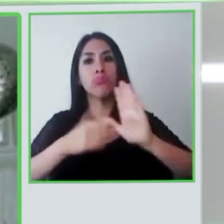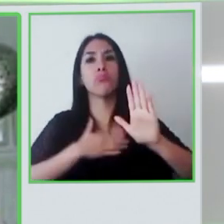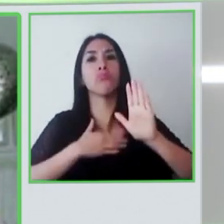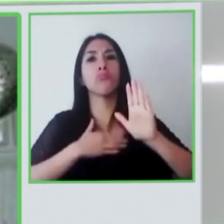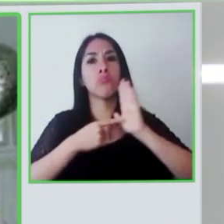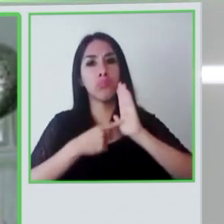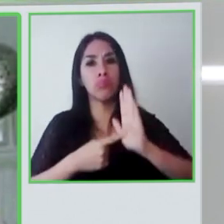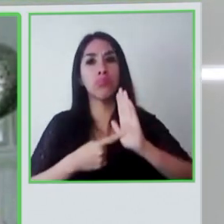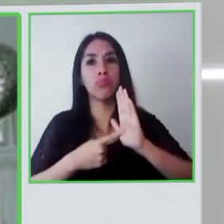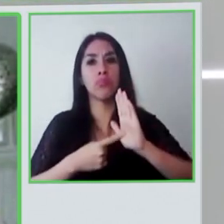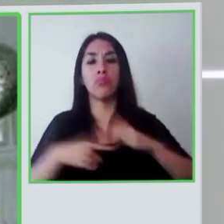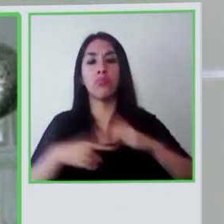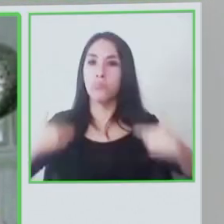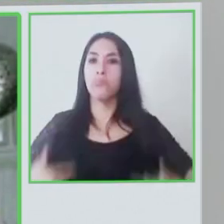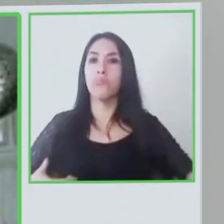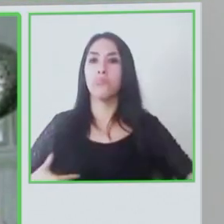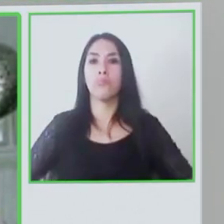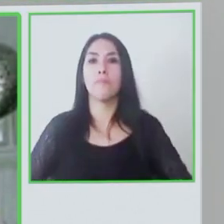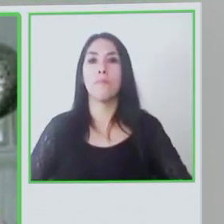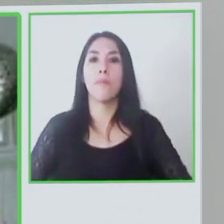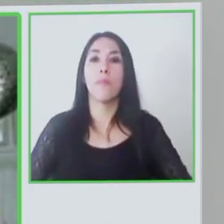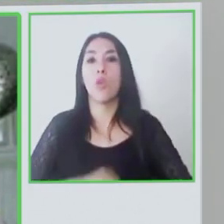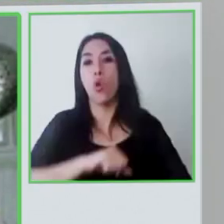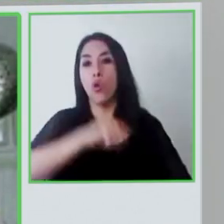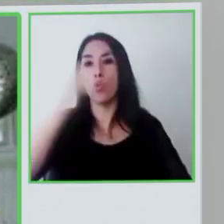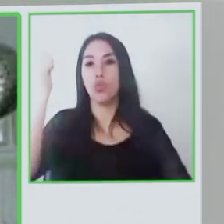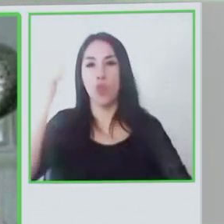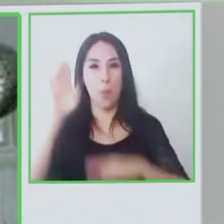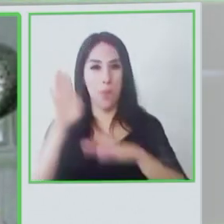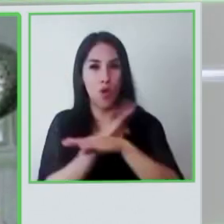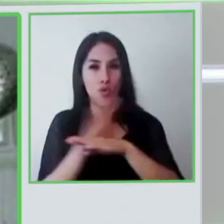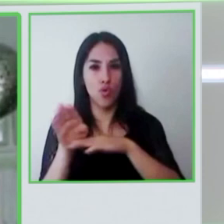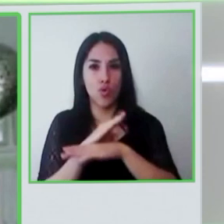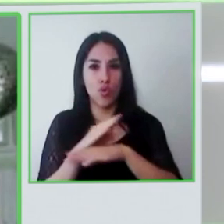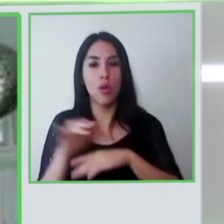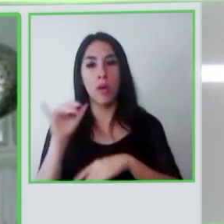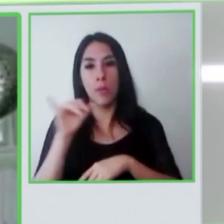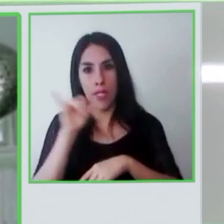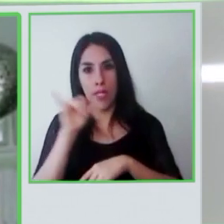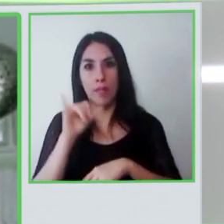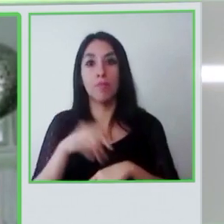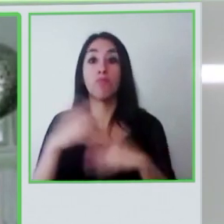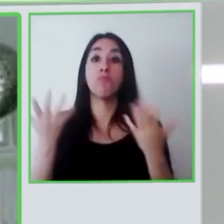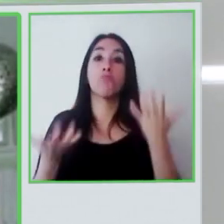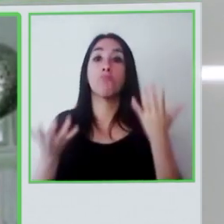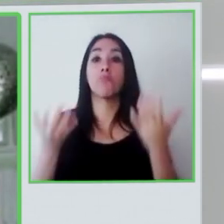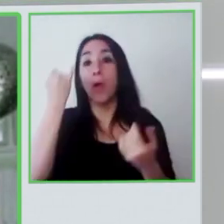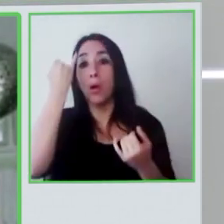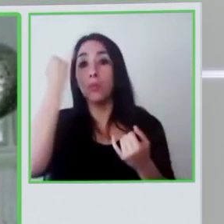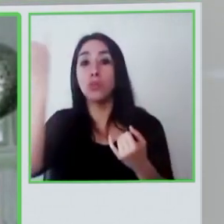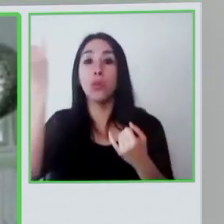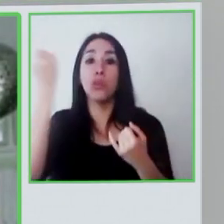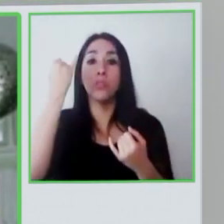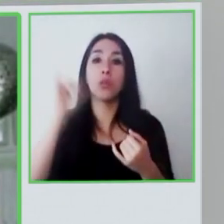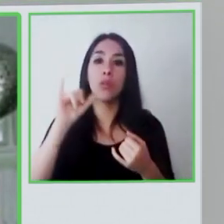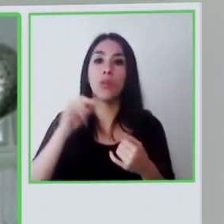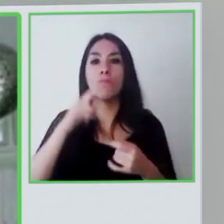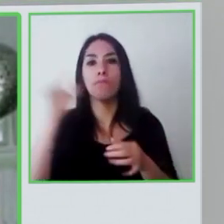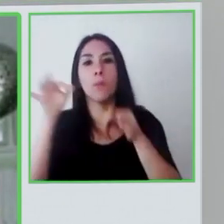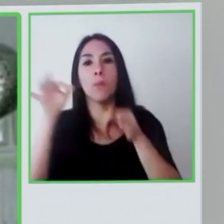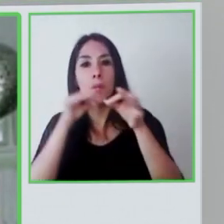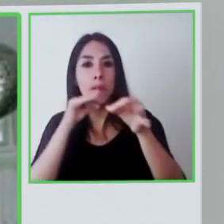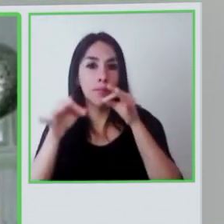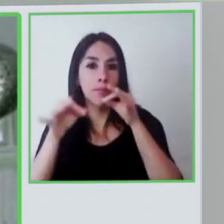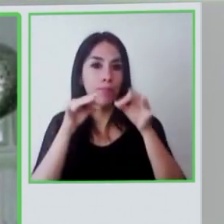That's another campaign, but it's called This Is Me. There are other companies that have created campaigns of